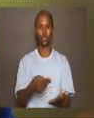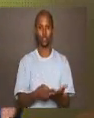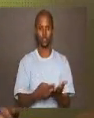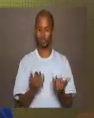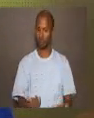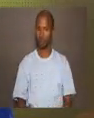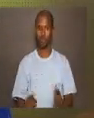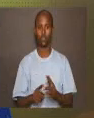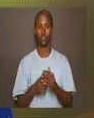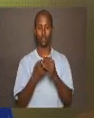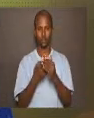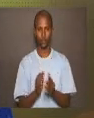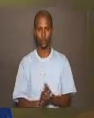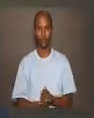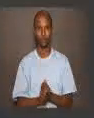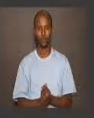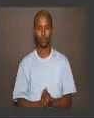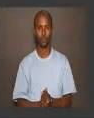started right away.